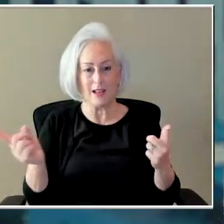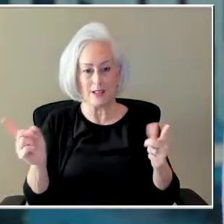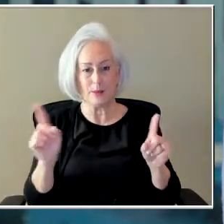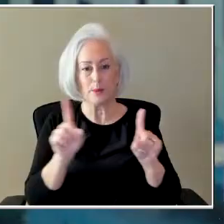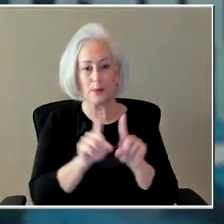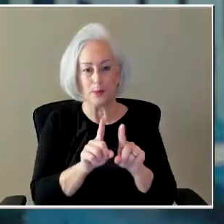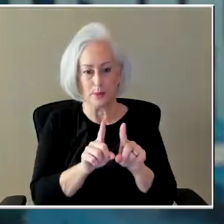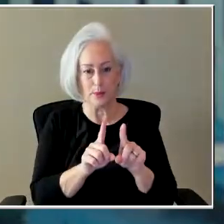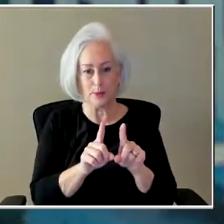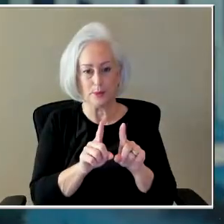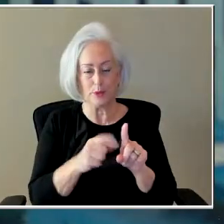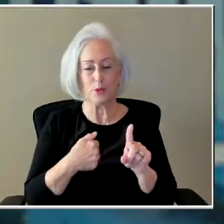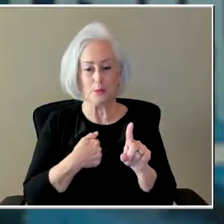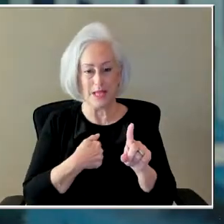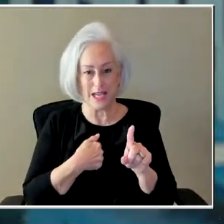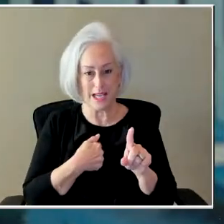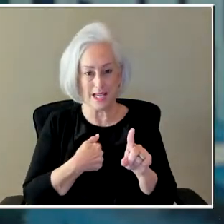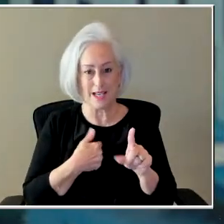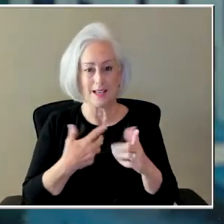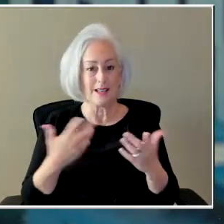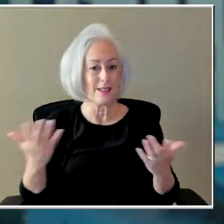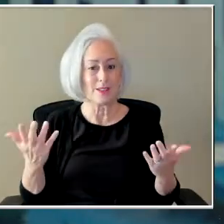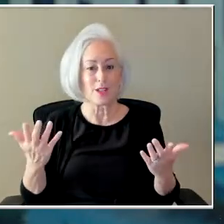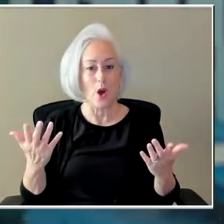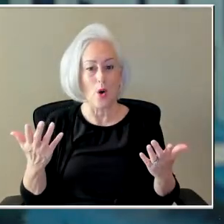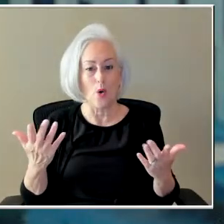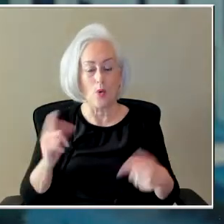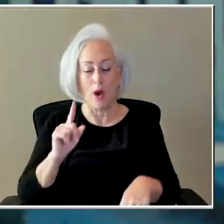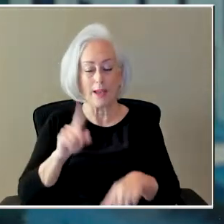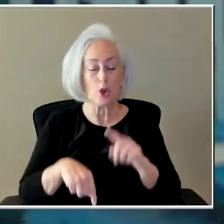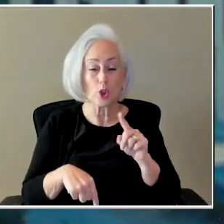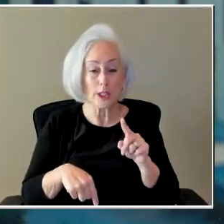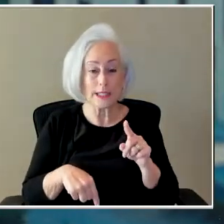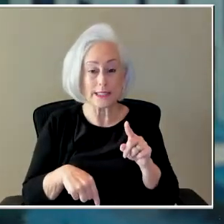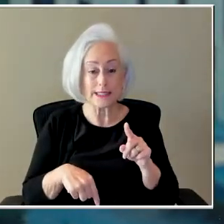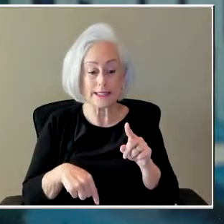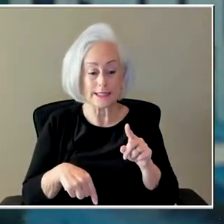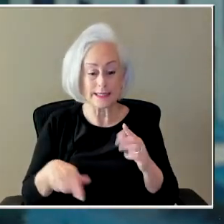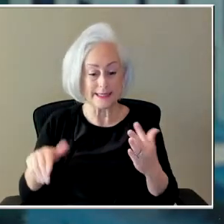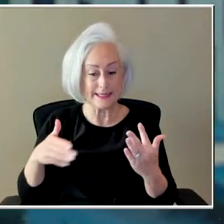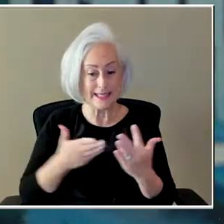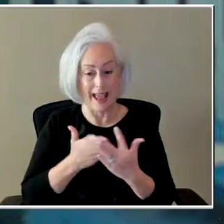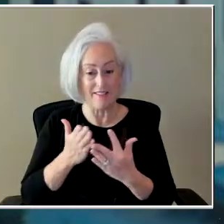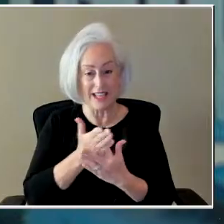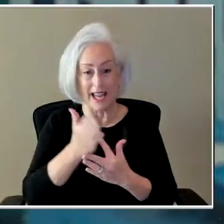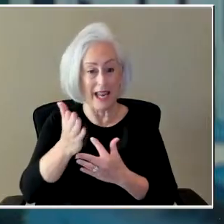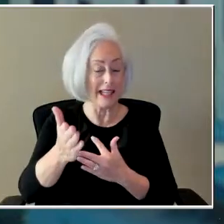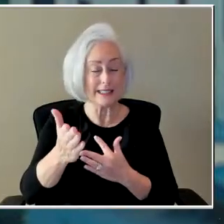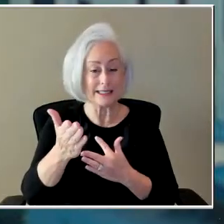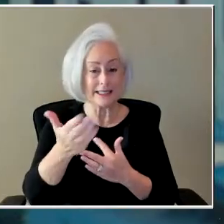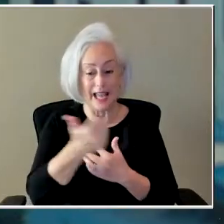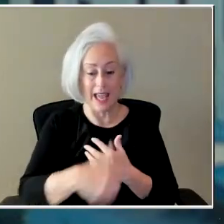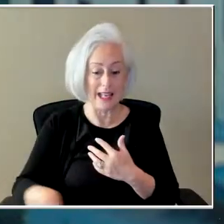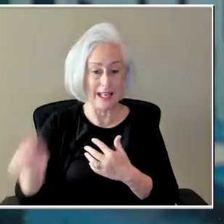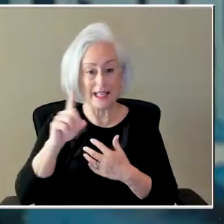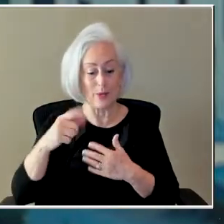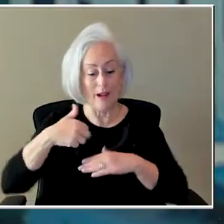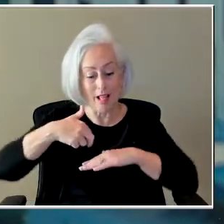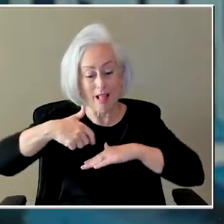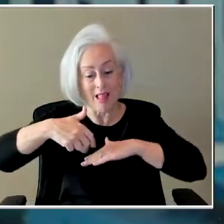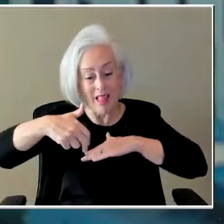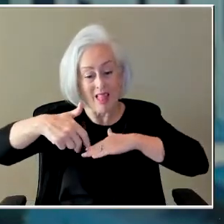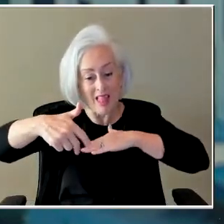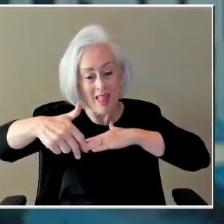So I just really couldn't navigate any place too far at all. I couldn't